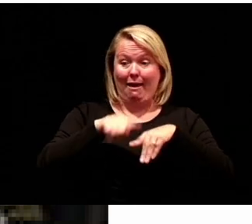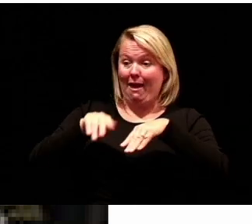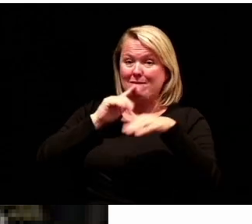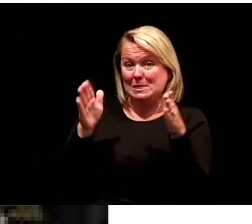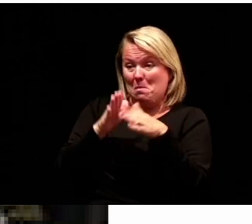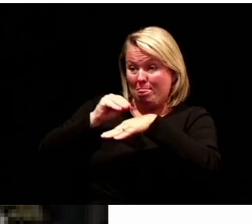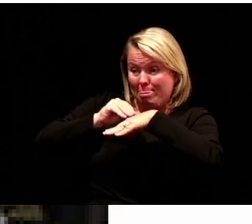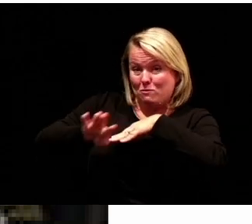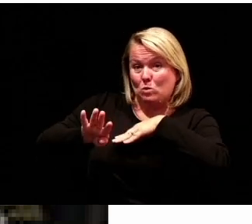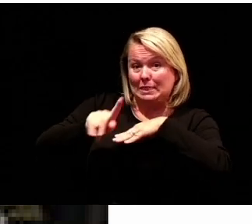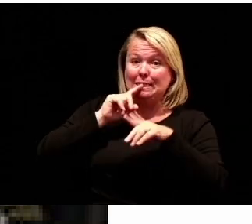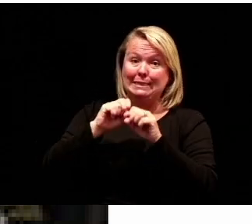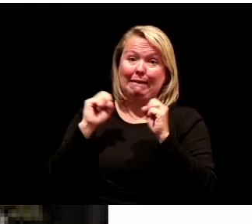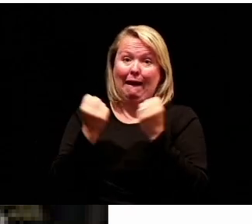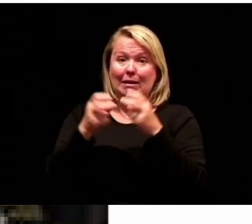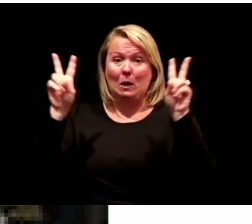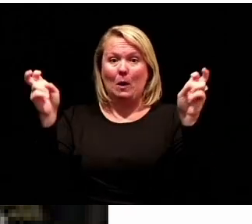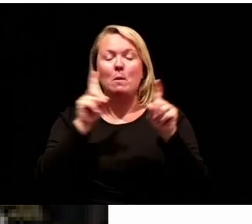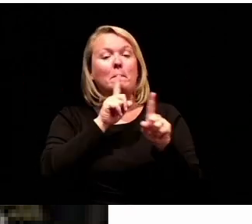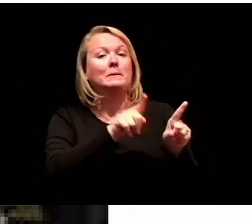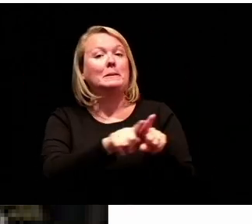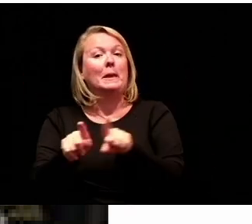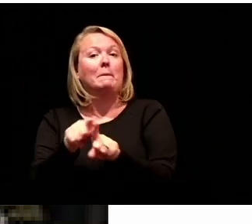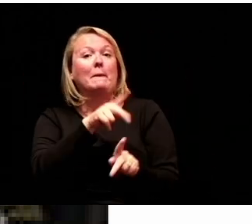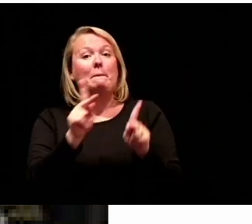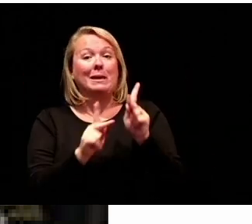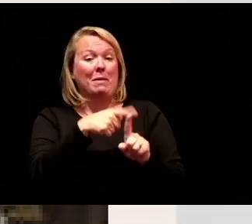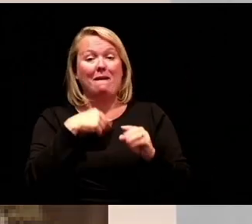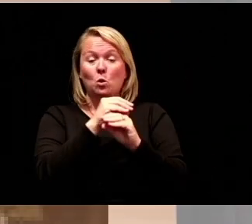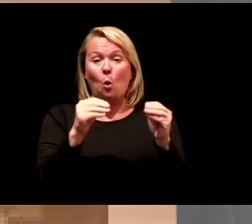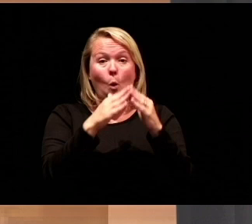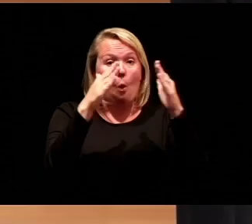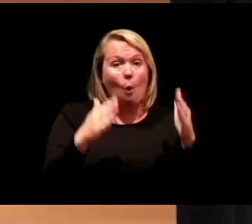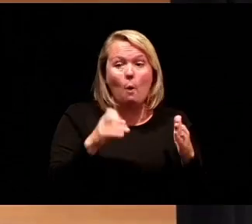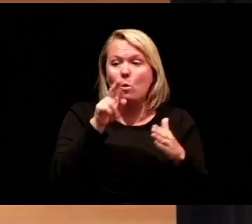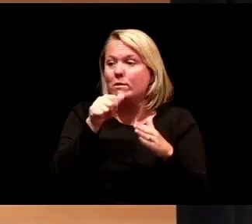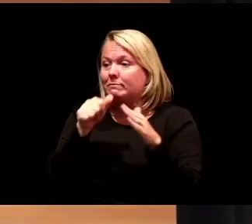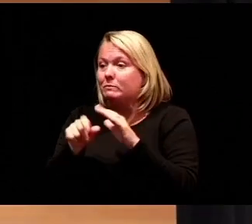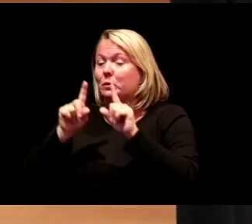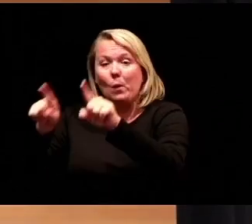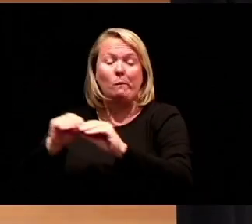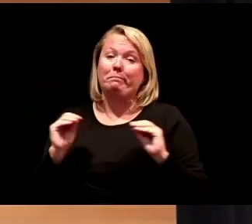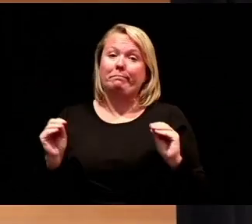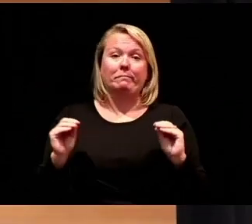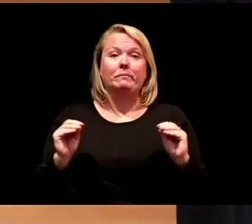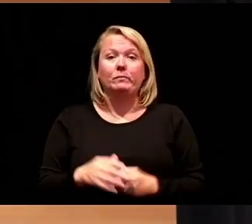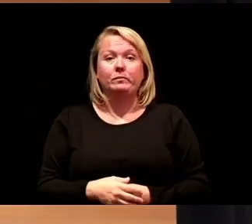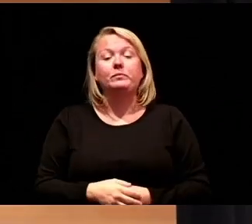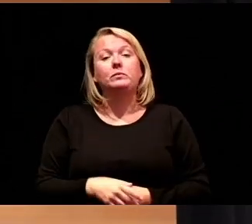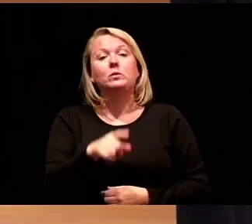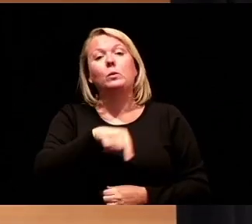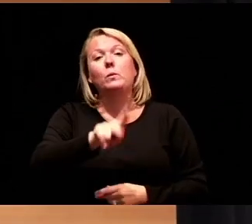about housing and the news media almost like it's an accessory or something that's like a luxury, but housing is